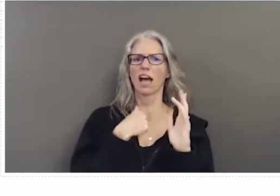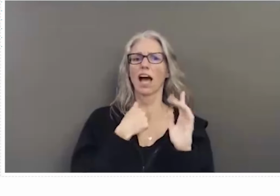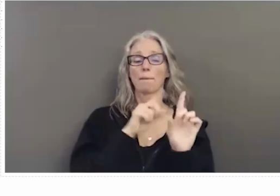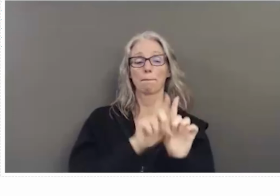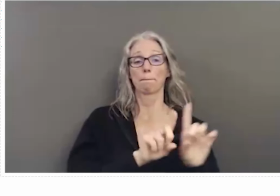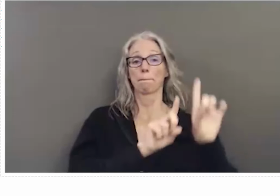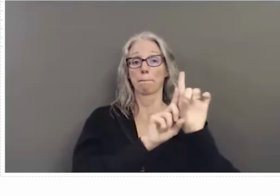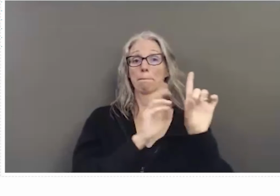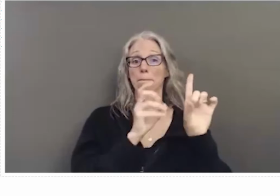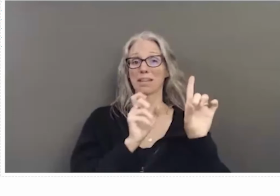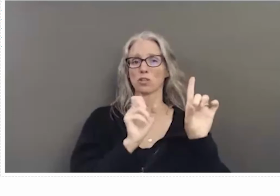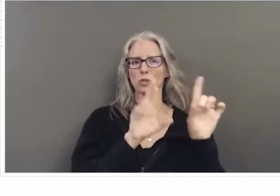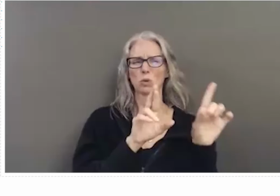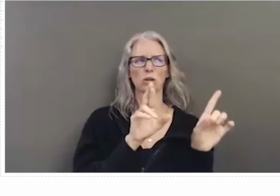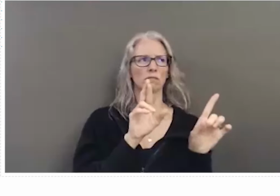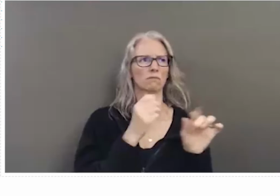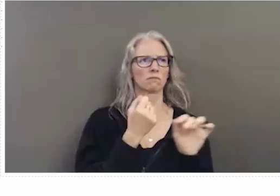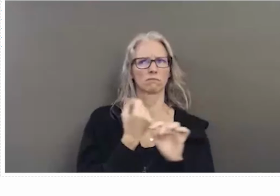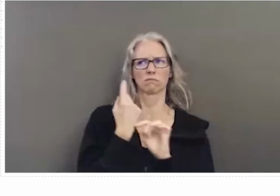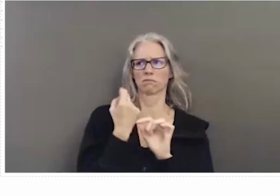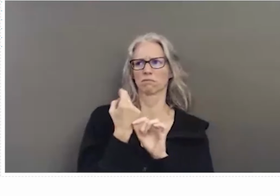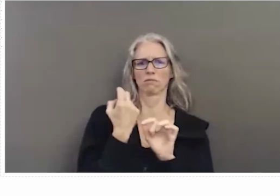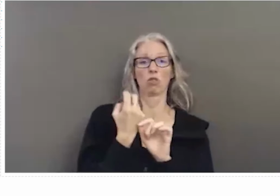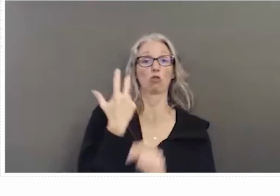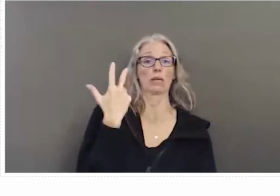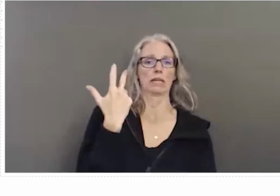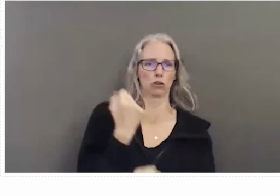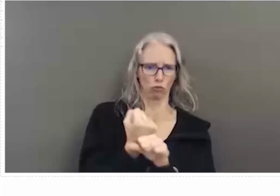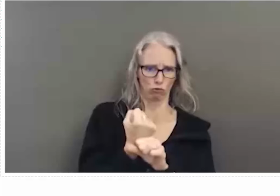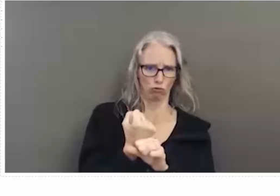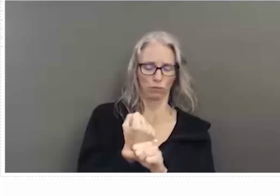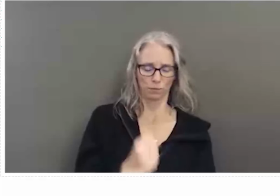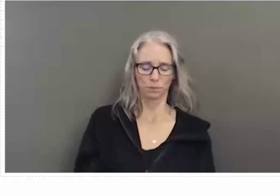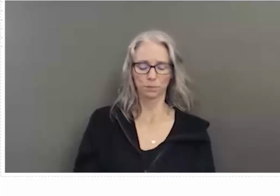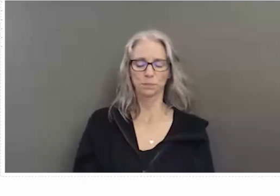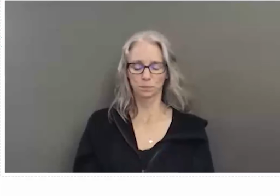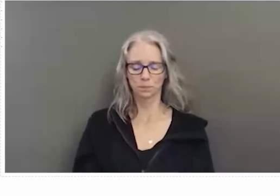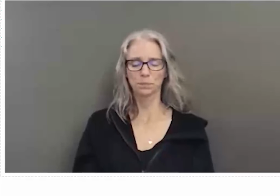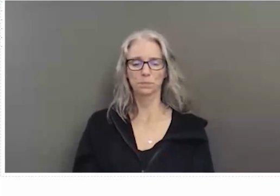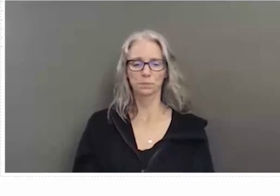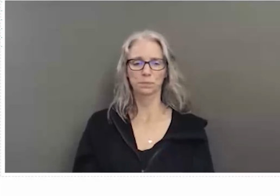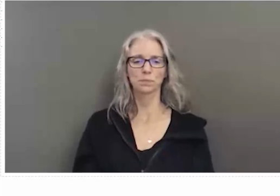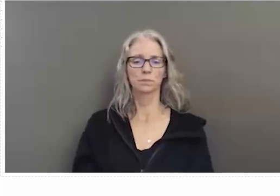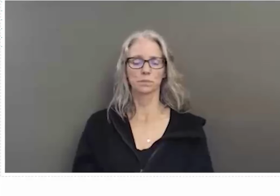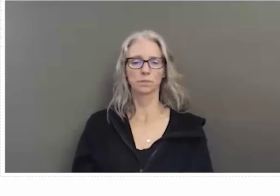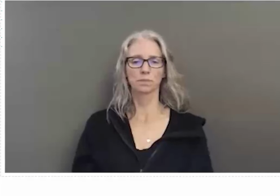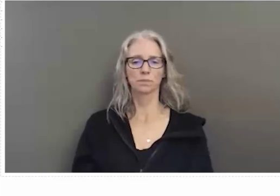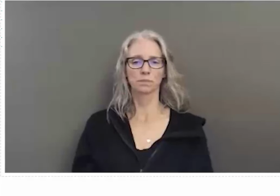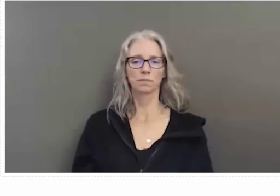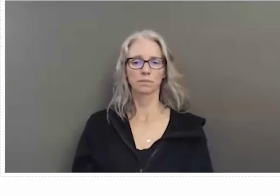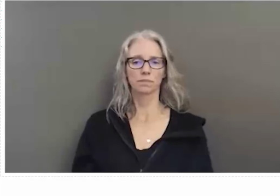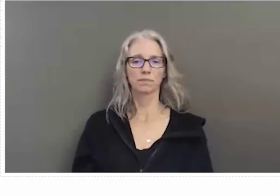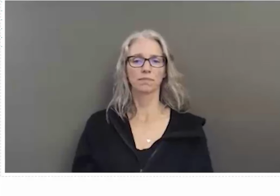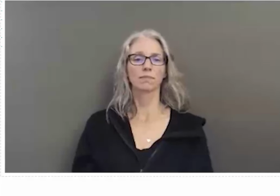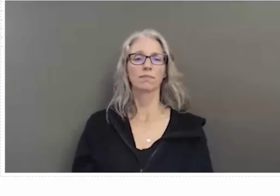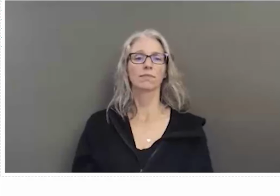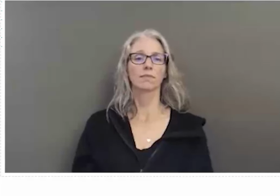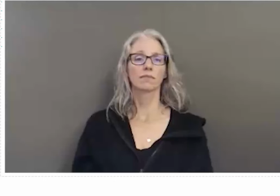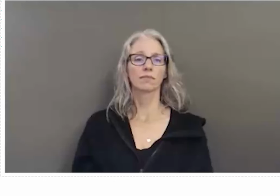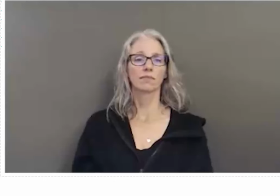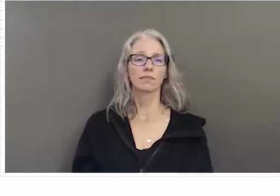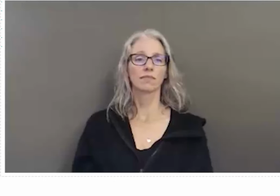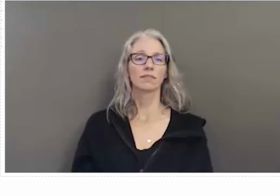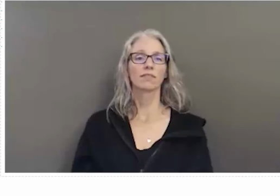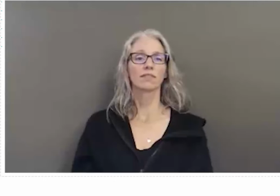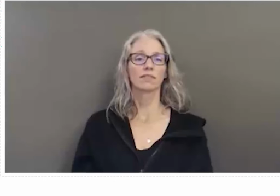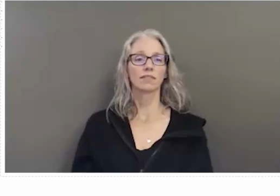And, a couple of reasons why. The first is actually the fact that every time I speak about the fact that I work in sponsorship, I think that traditionally in Canada, when